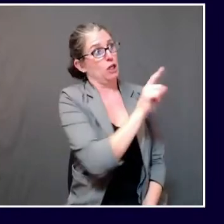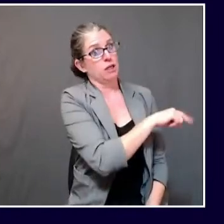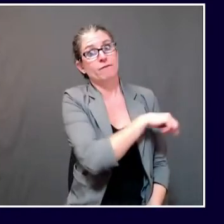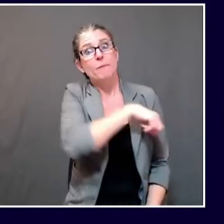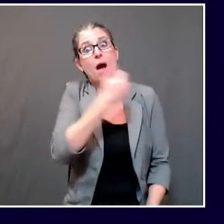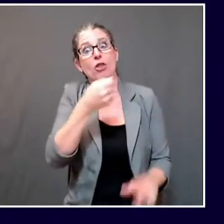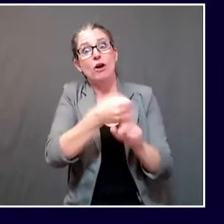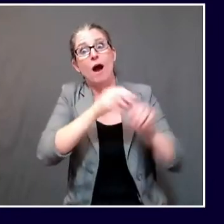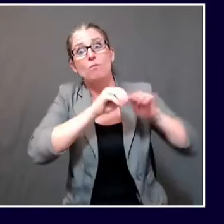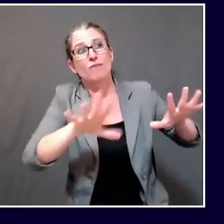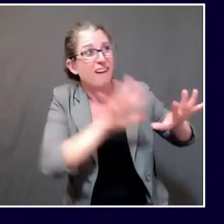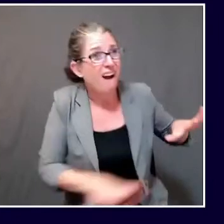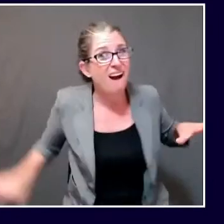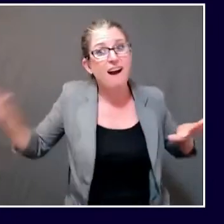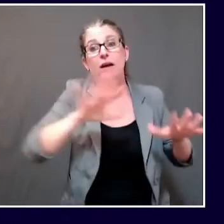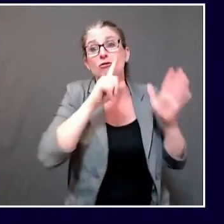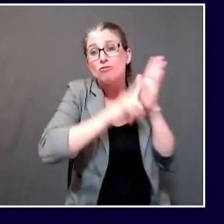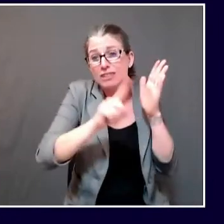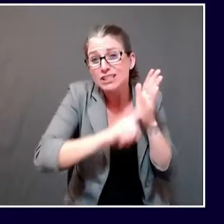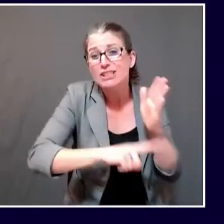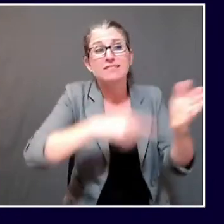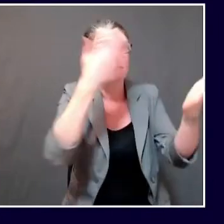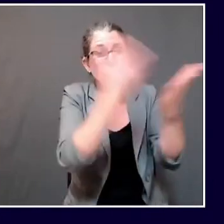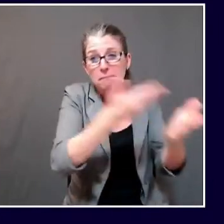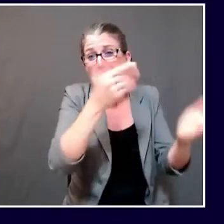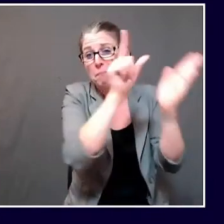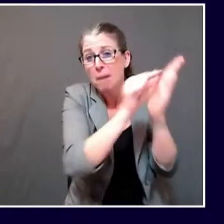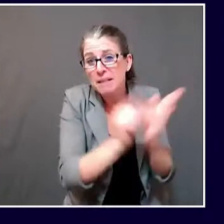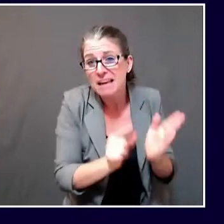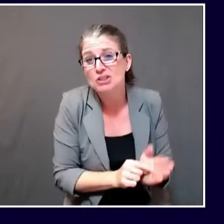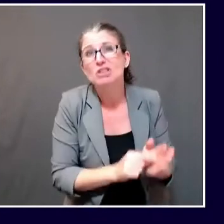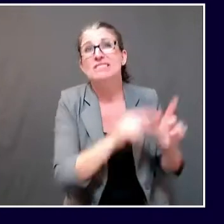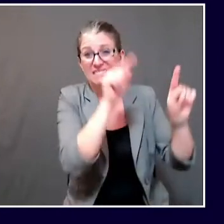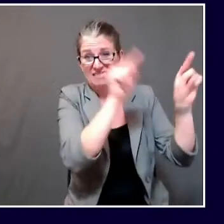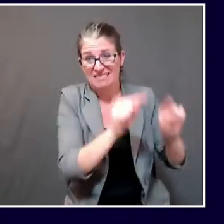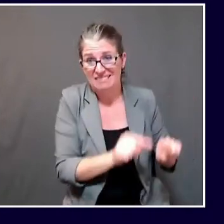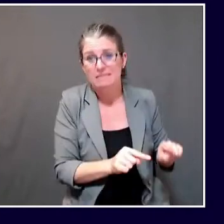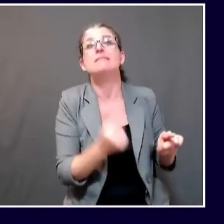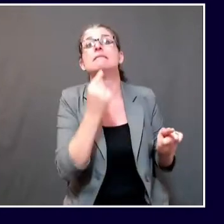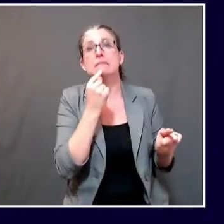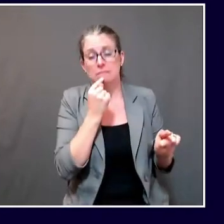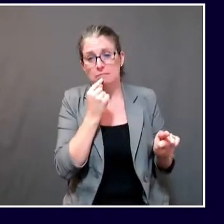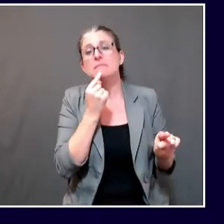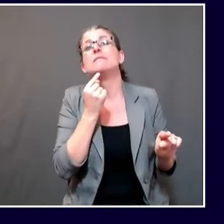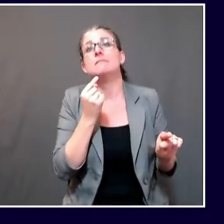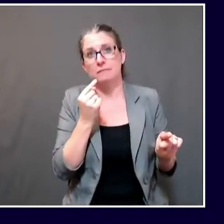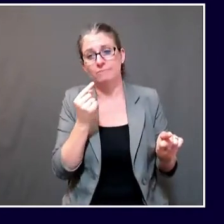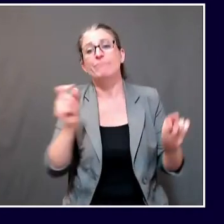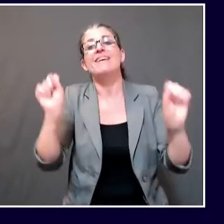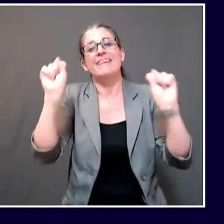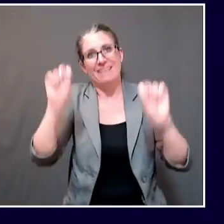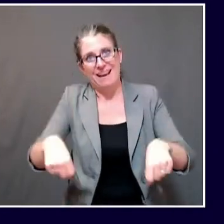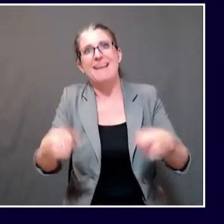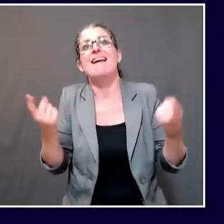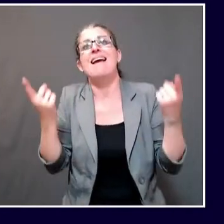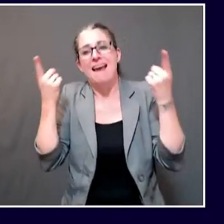workplaces is that individuals are there every day. So one person can transmit it to another, and then you've got two cases.